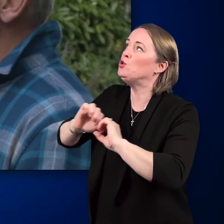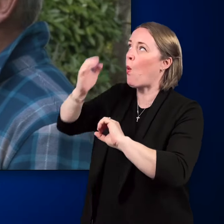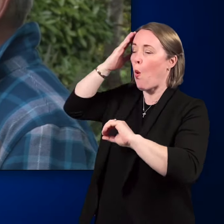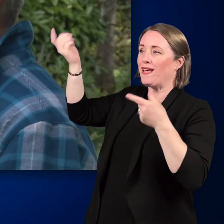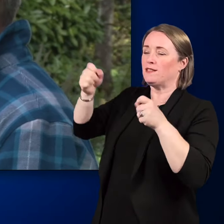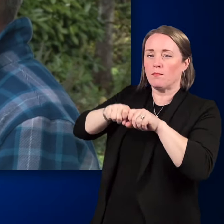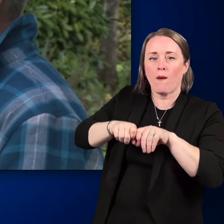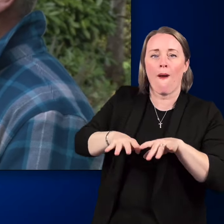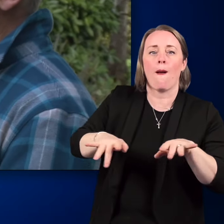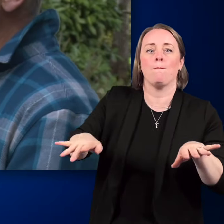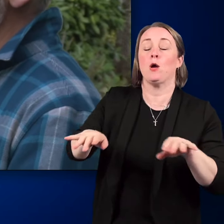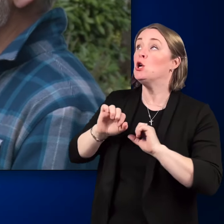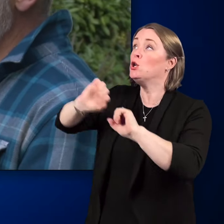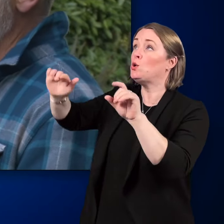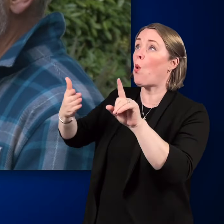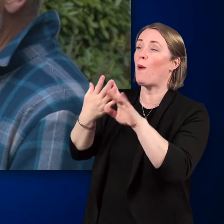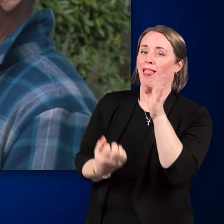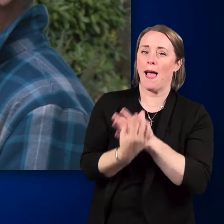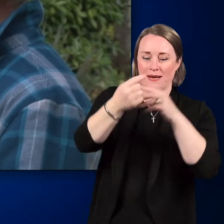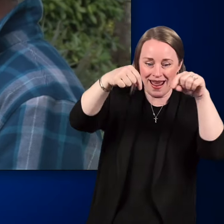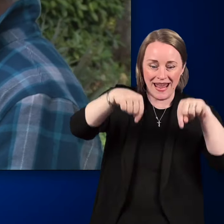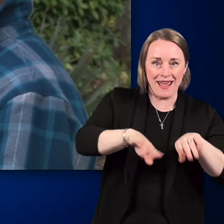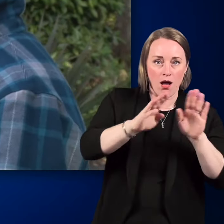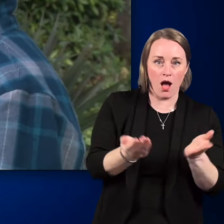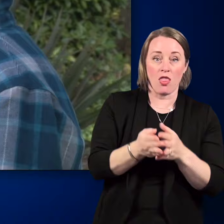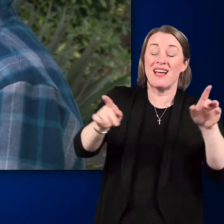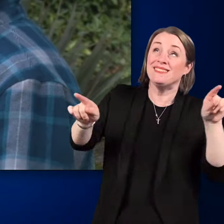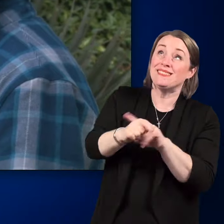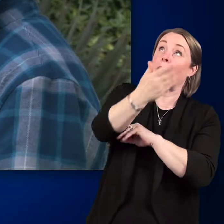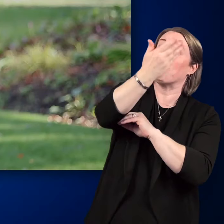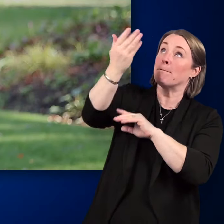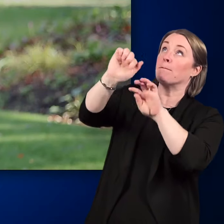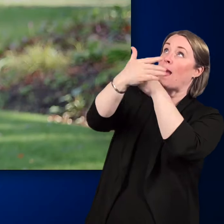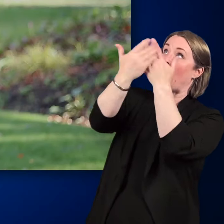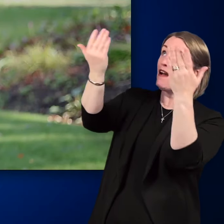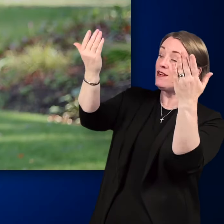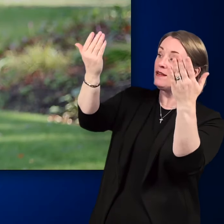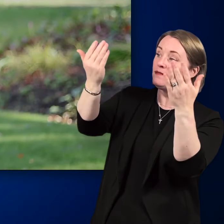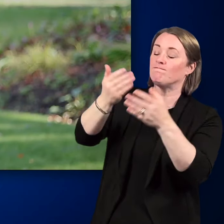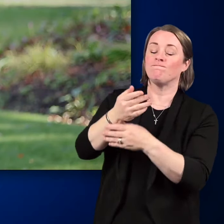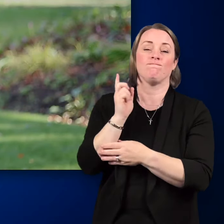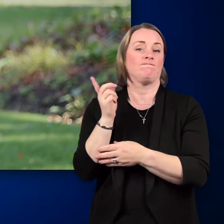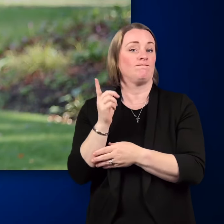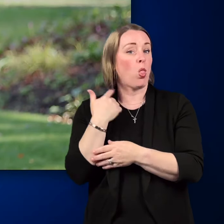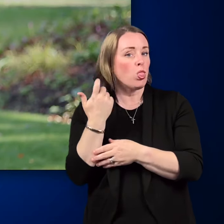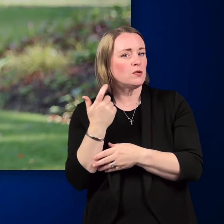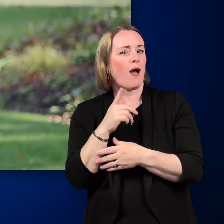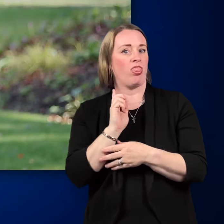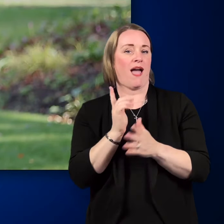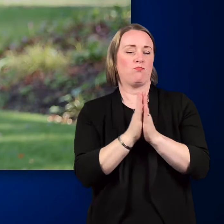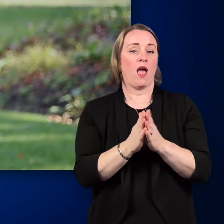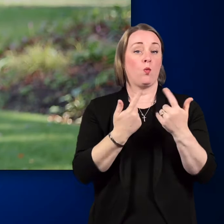will be done on earth as it is in heaven. Have you ever thought about that prayer? We